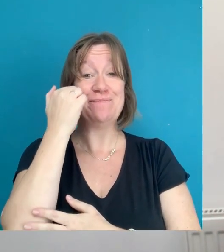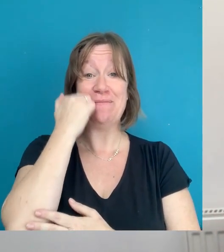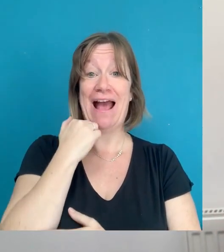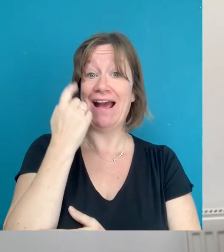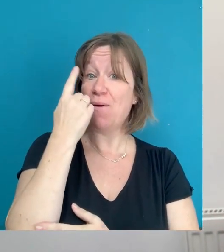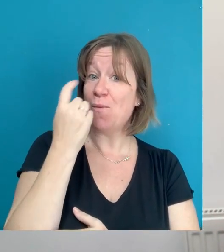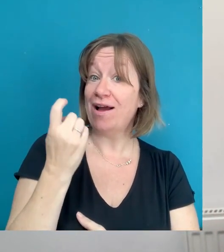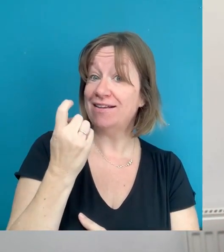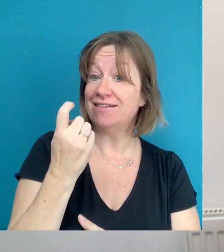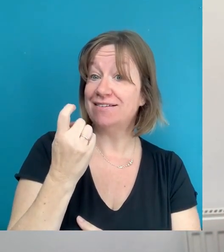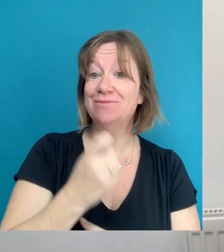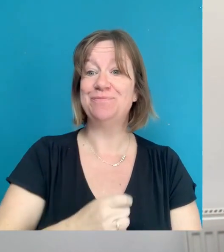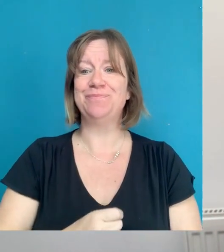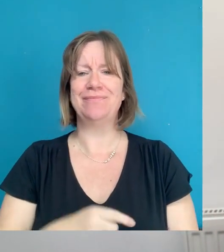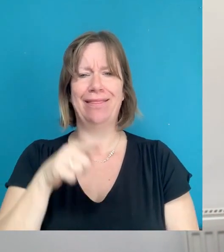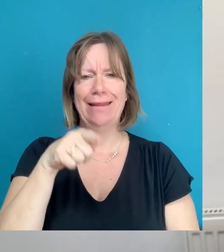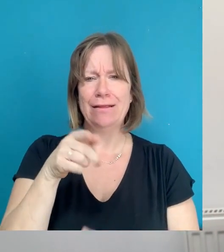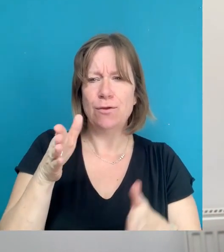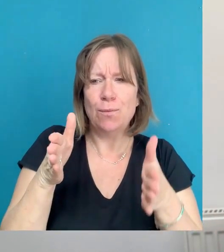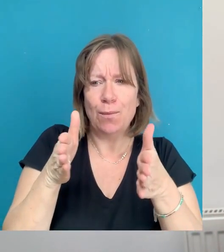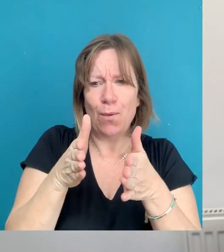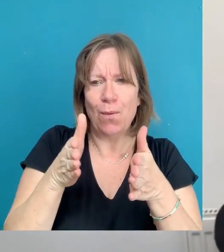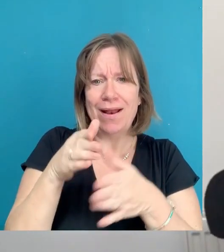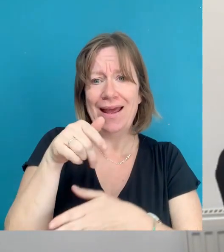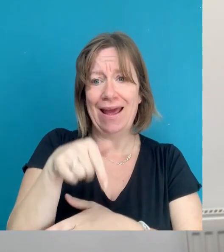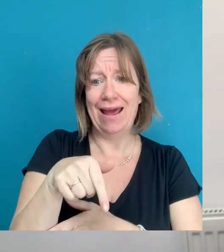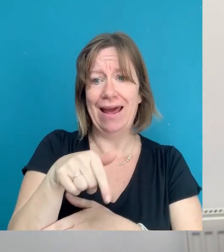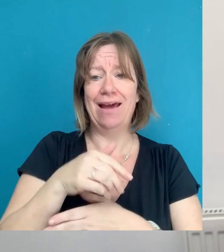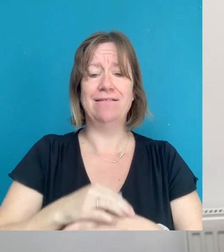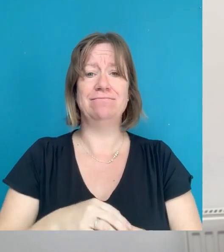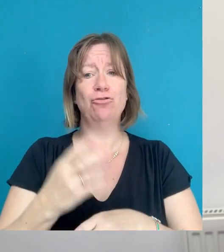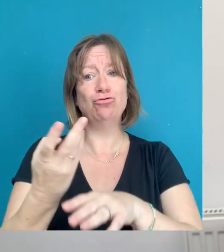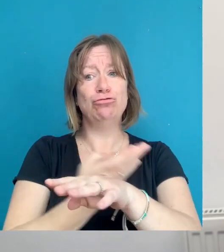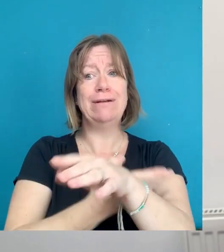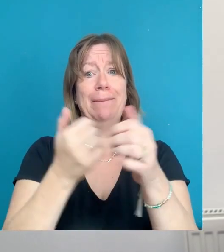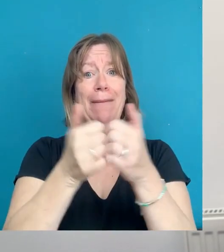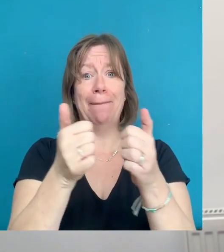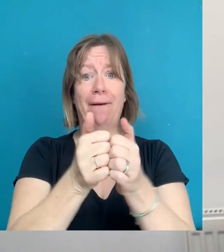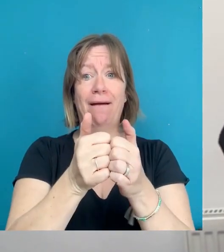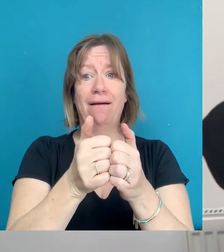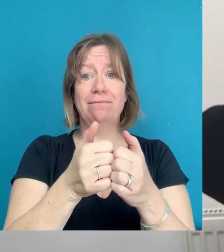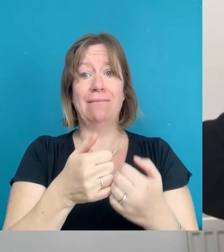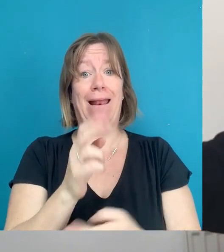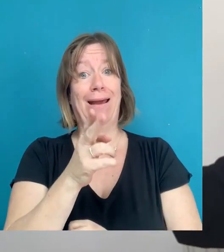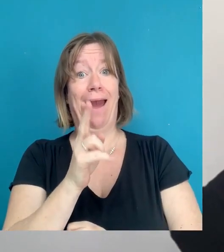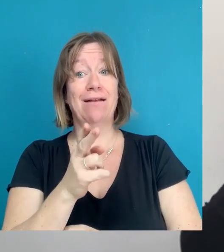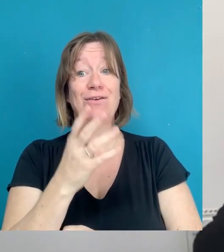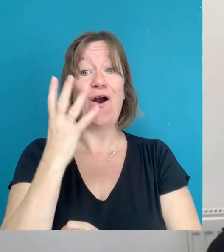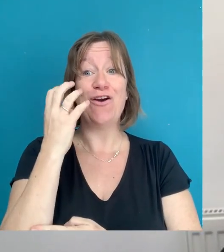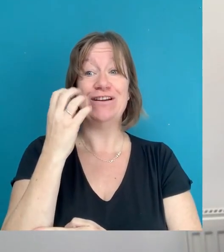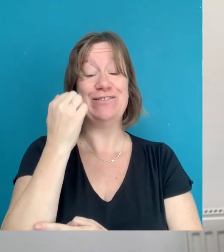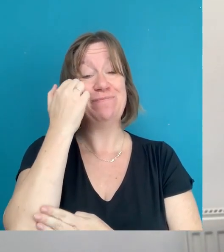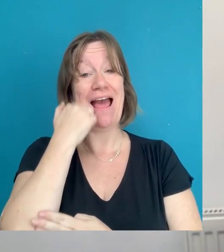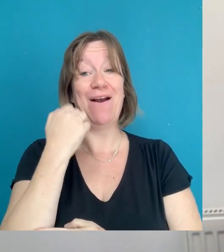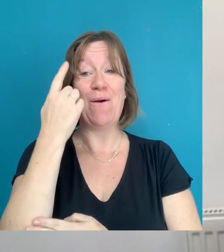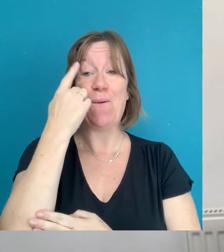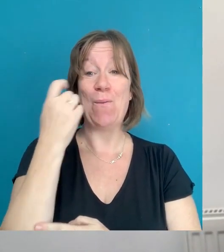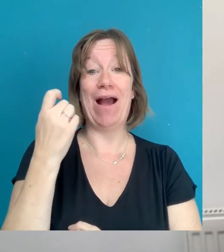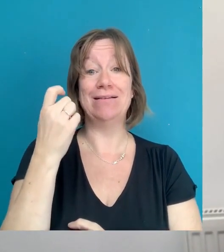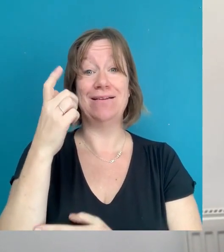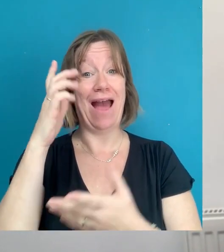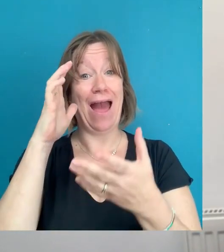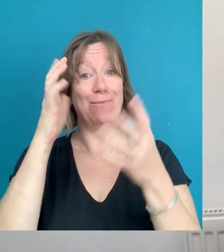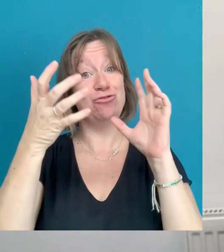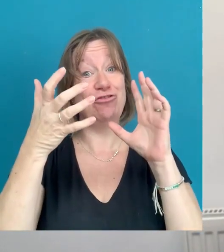print in yellows and oranges and black and whites. And this very mini one here is on green paper, and again is